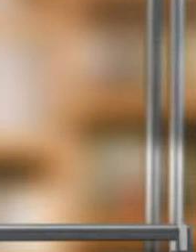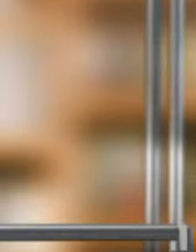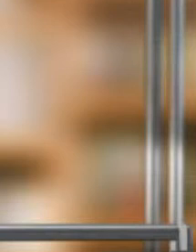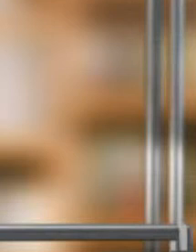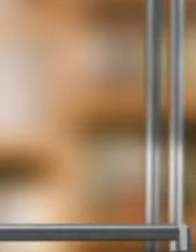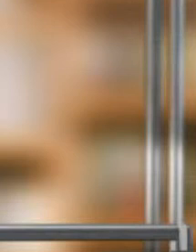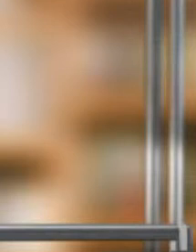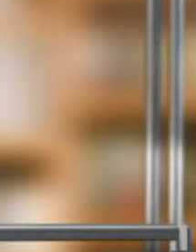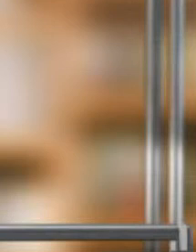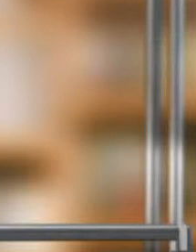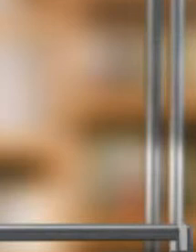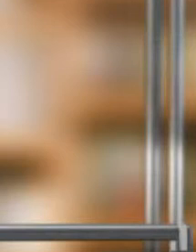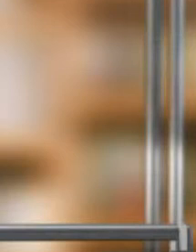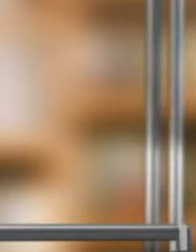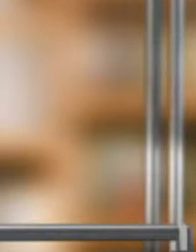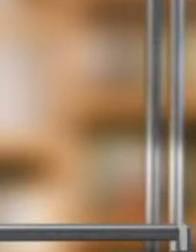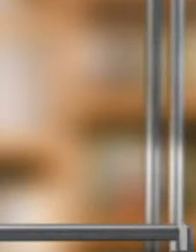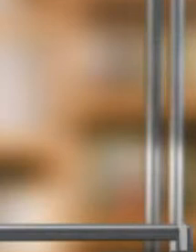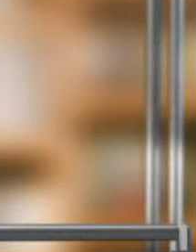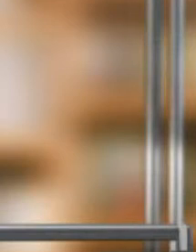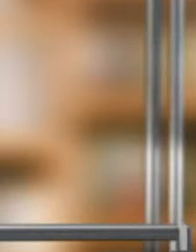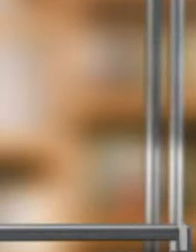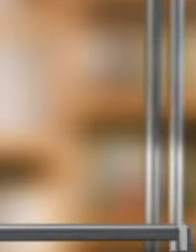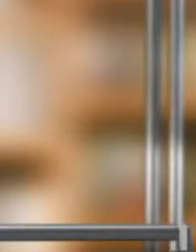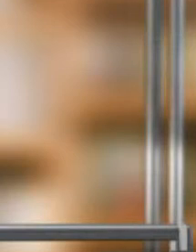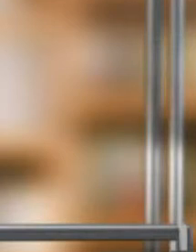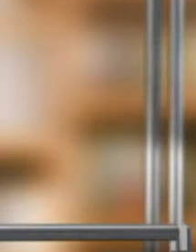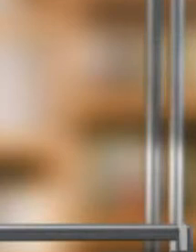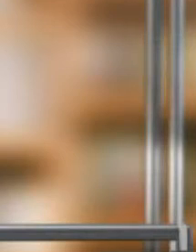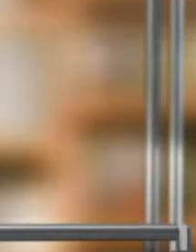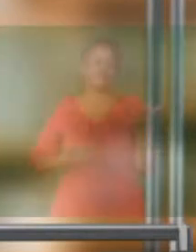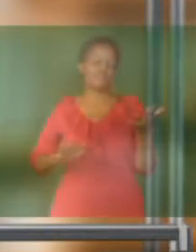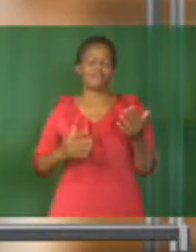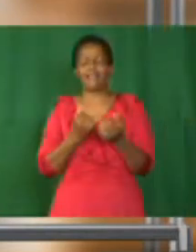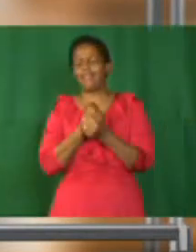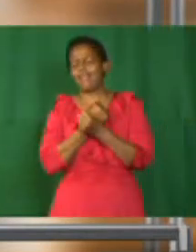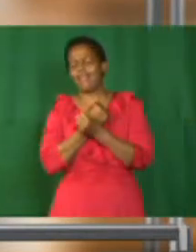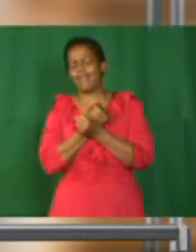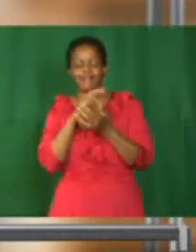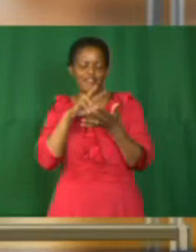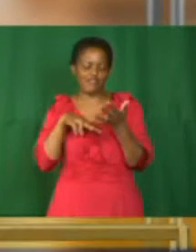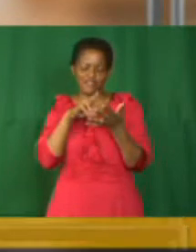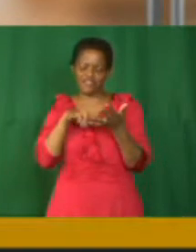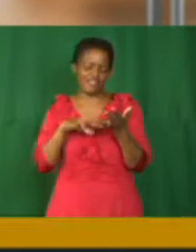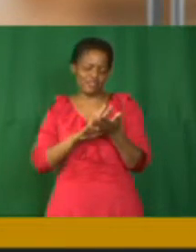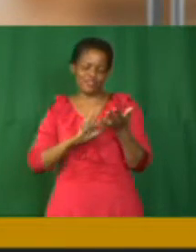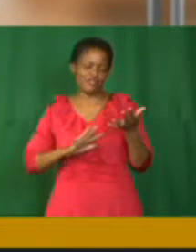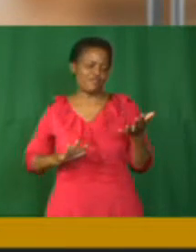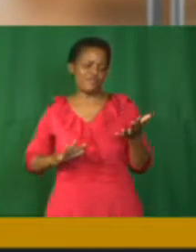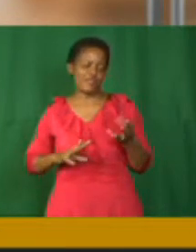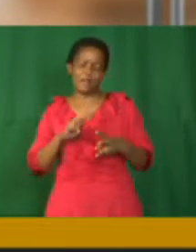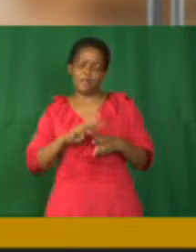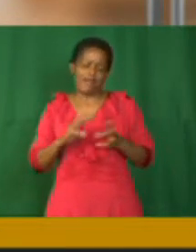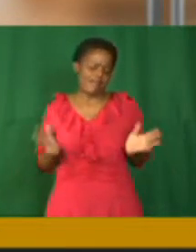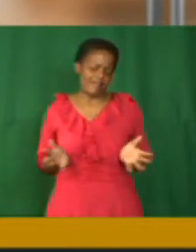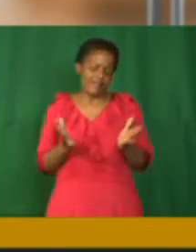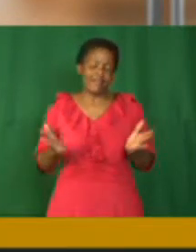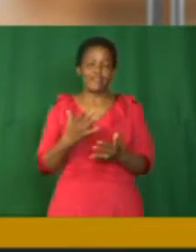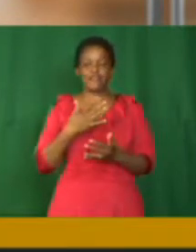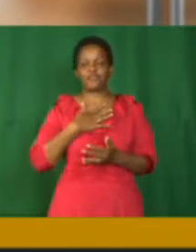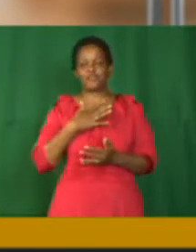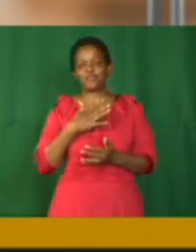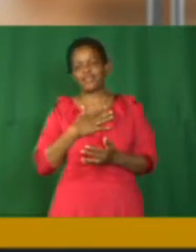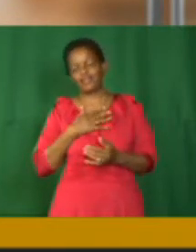Well, grade 7's reading comprehension is my favorite, and I was always encouraged by mom to read. So I hope you're enjoying